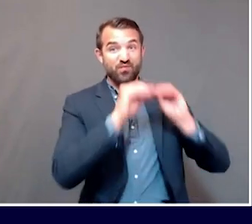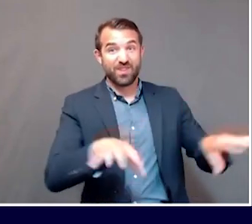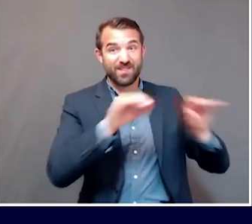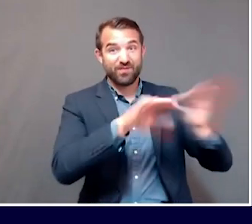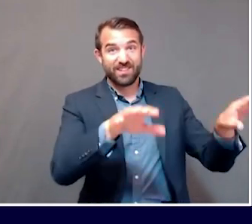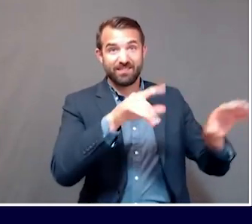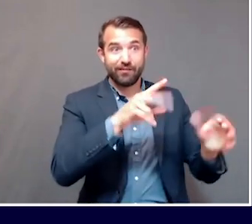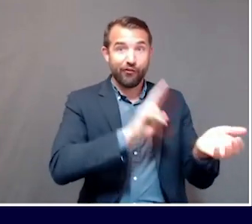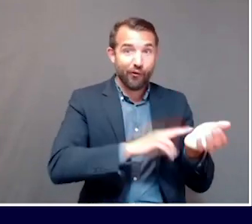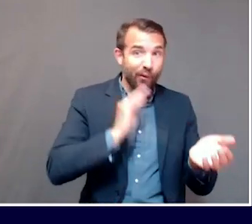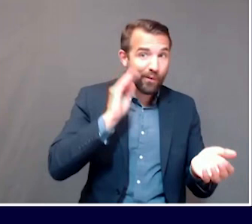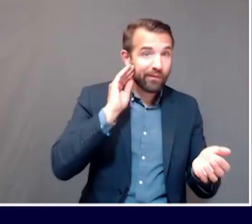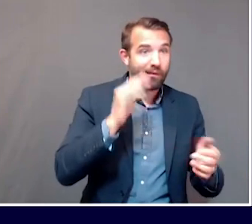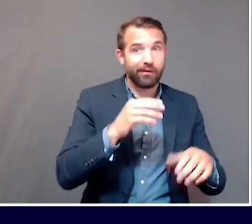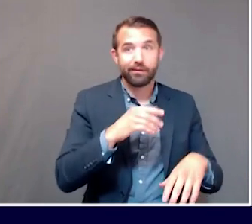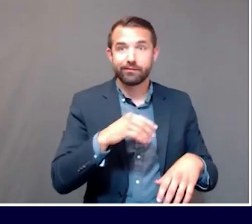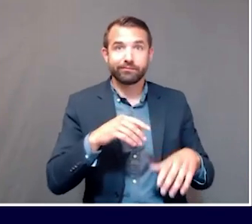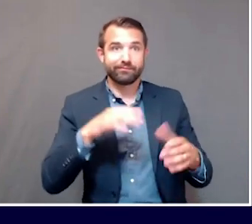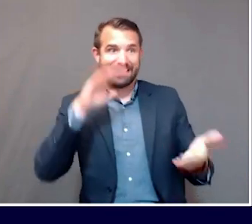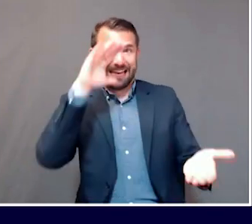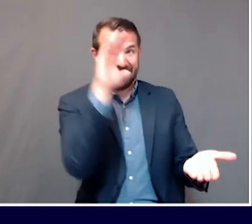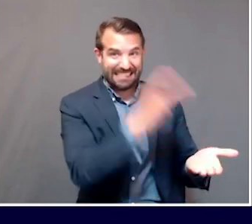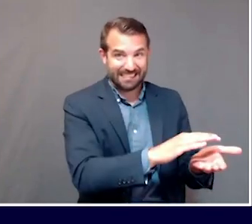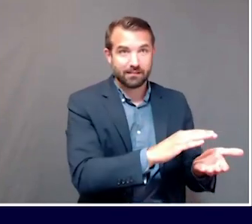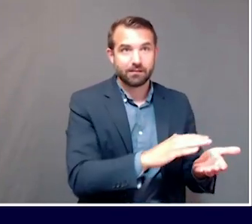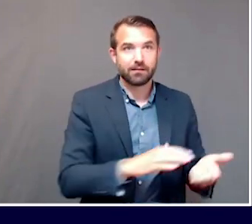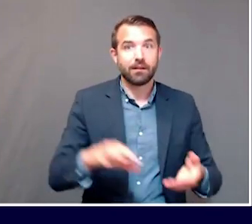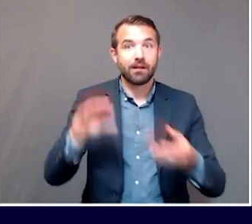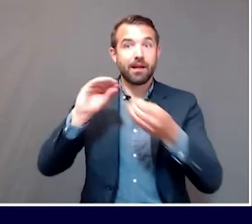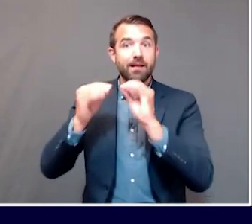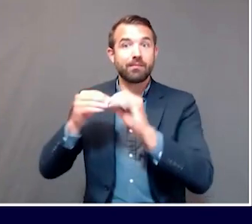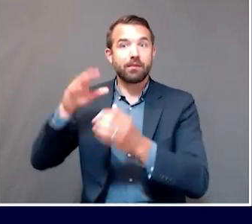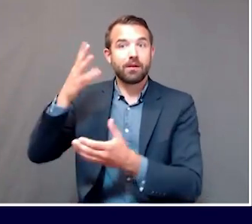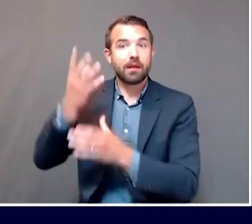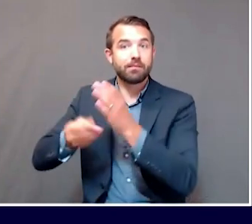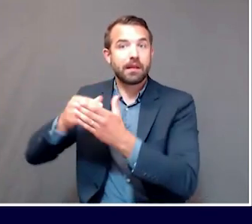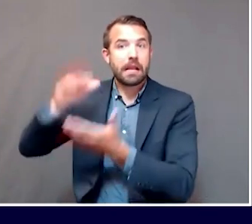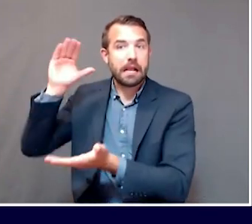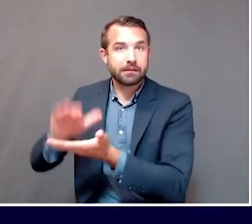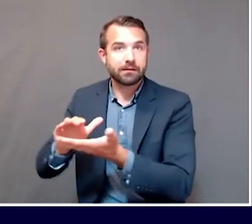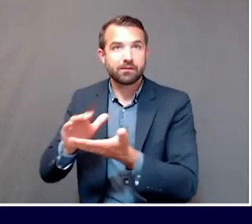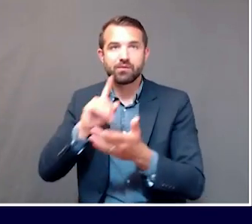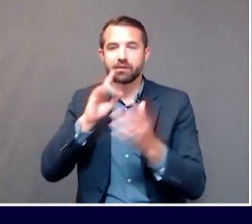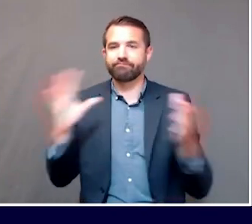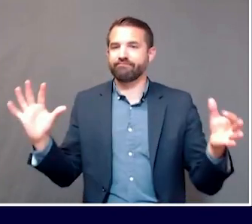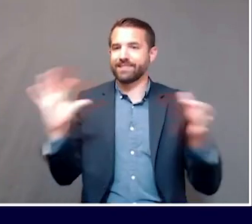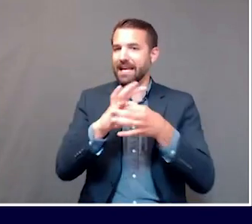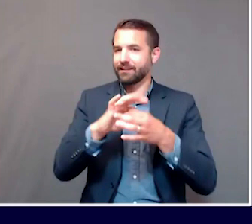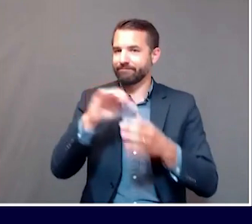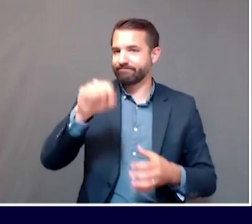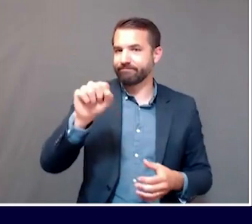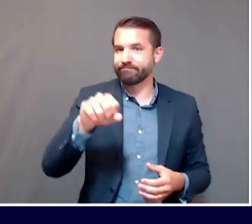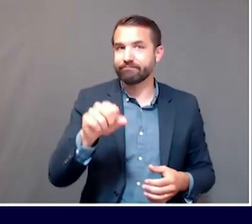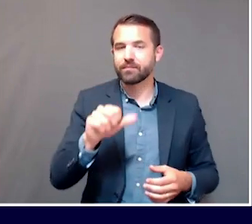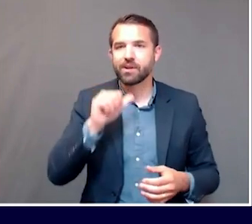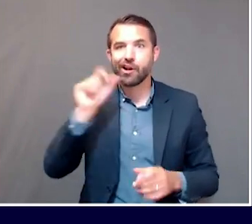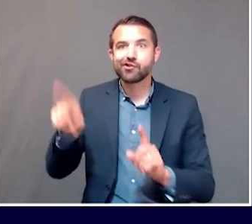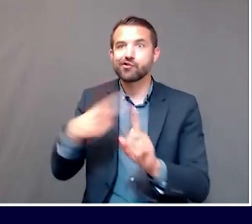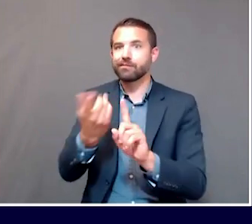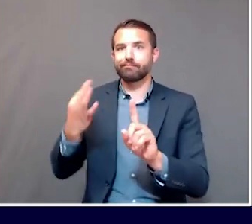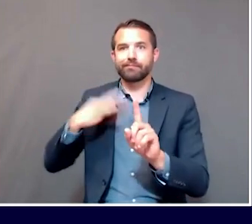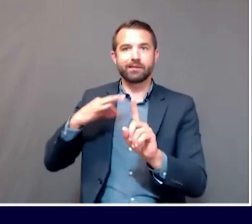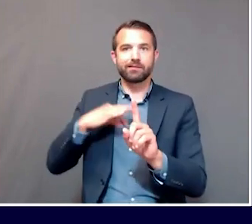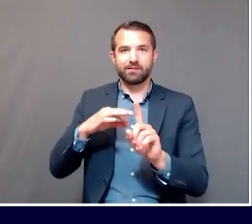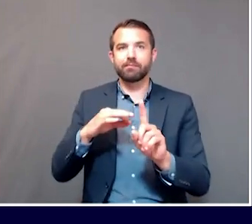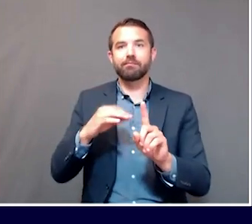saw the virus start its pathway into outbreaks, starting with many long-term care facilities. Again, not just in Maine,